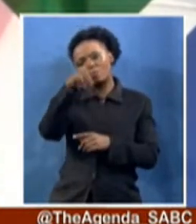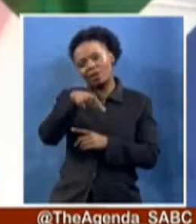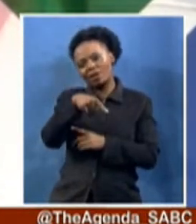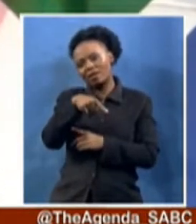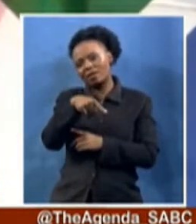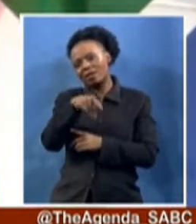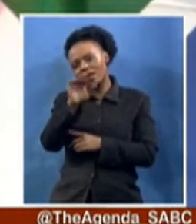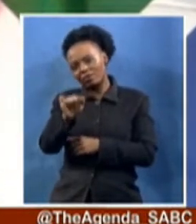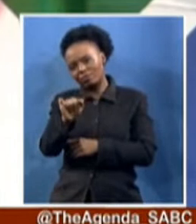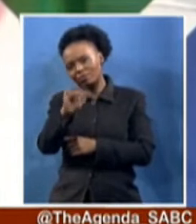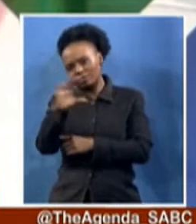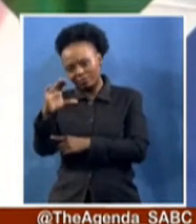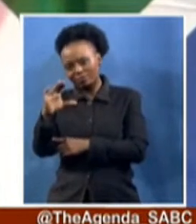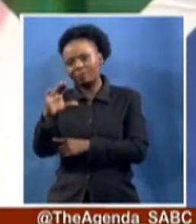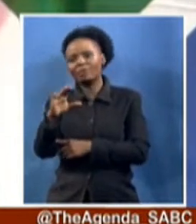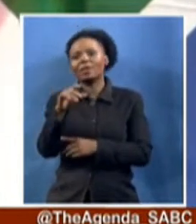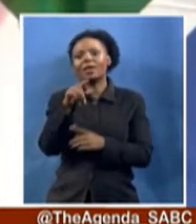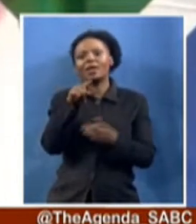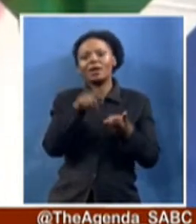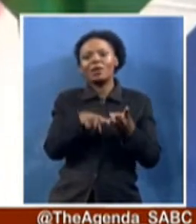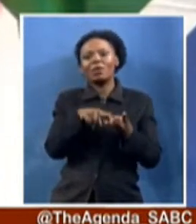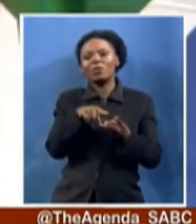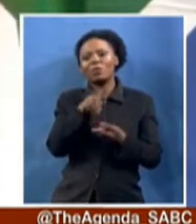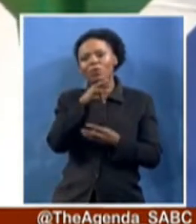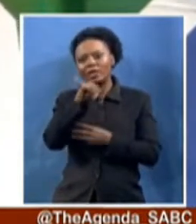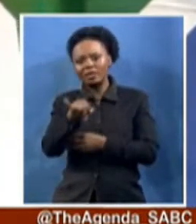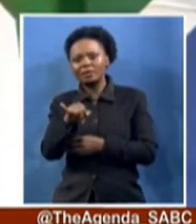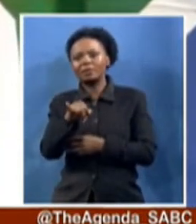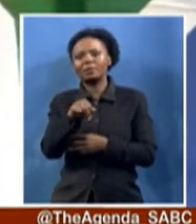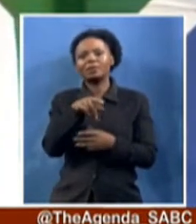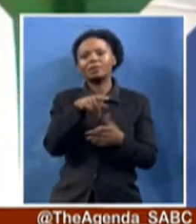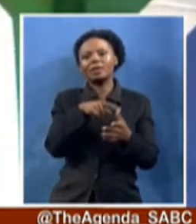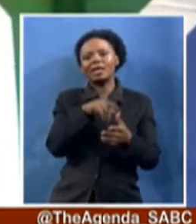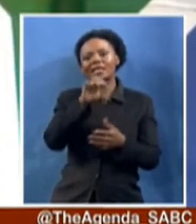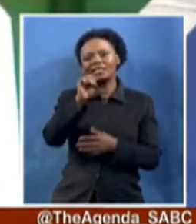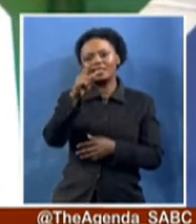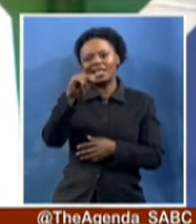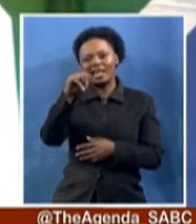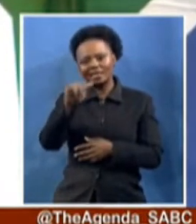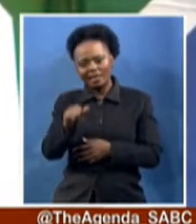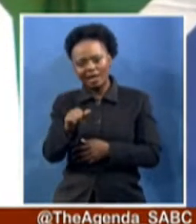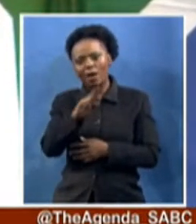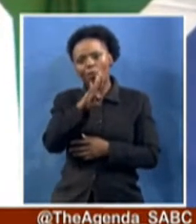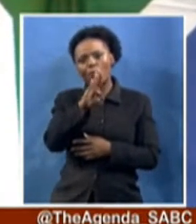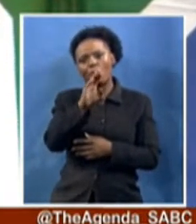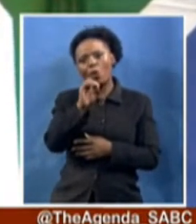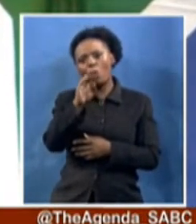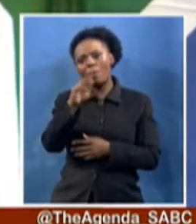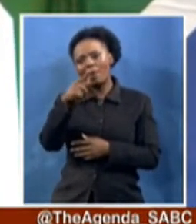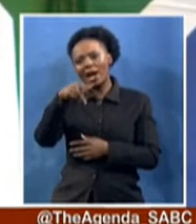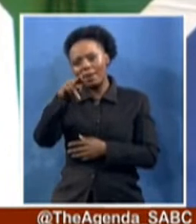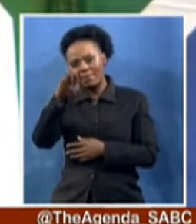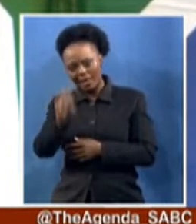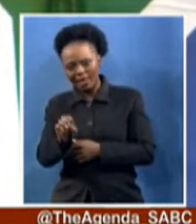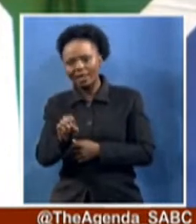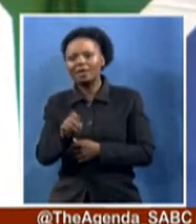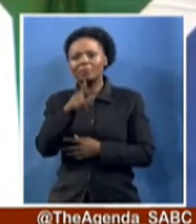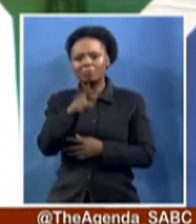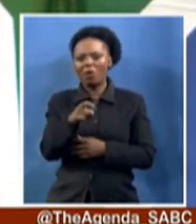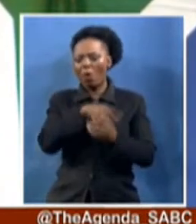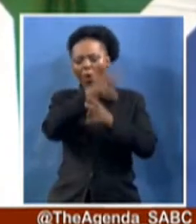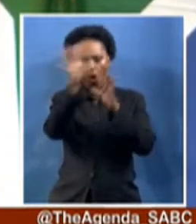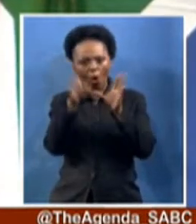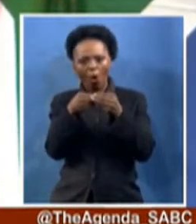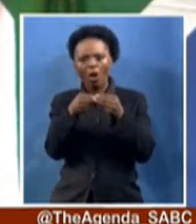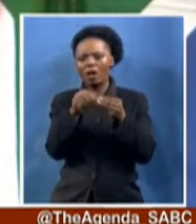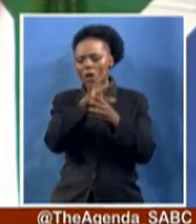Stanza Bopape, the list is long. This is the year, this is the month of heroes, the month of South